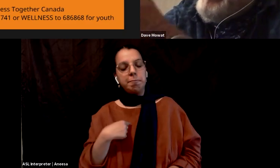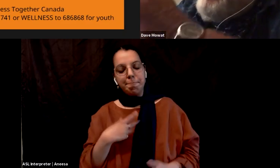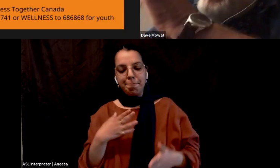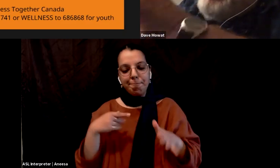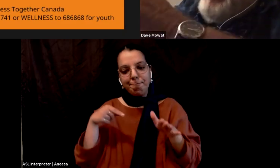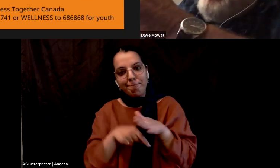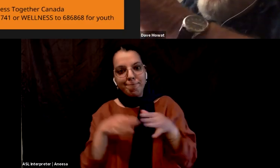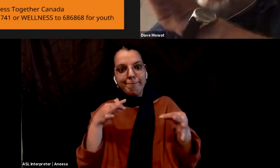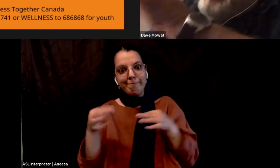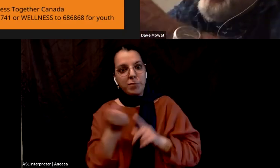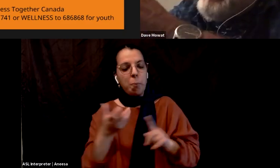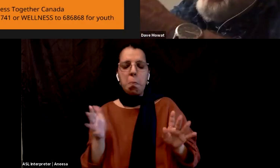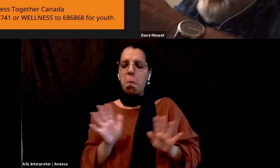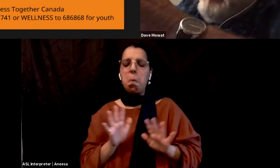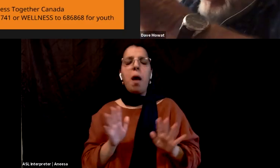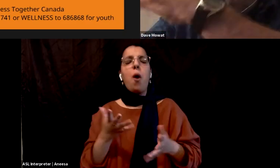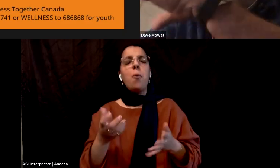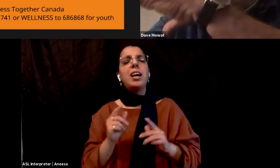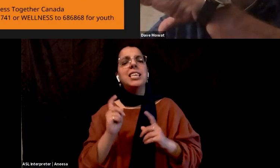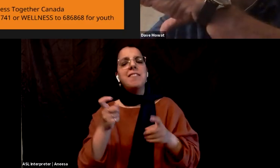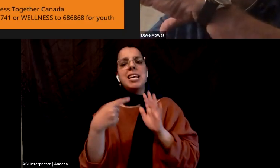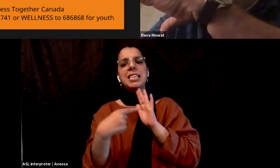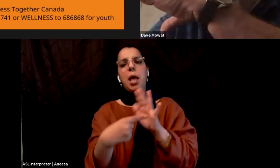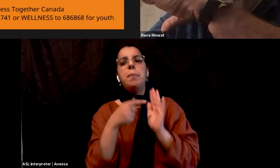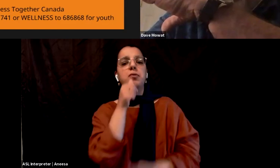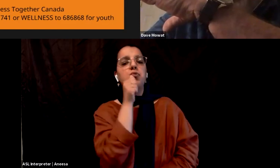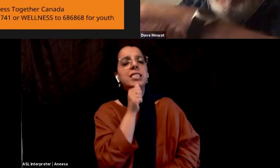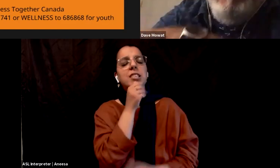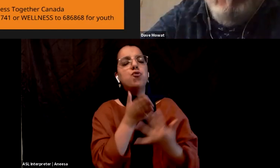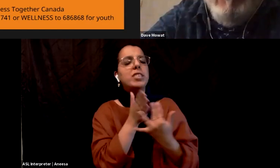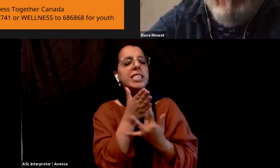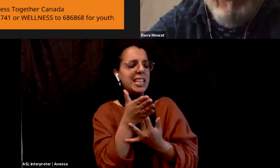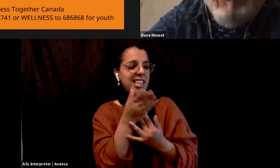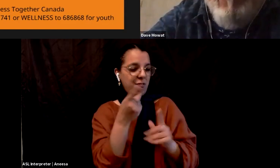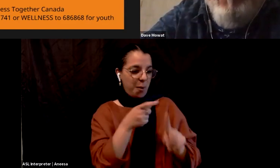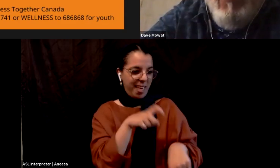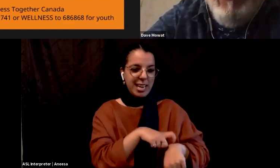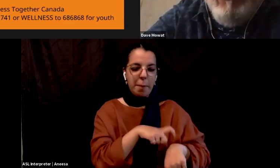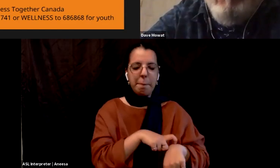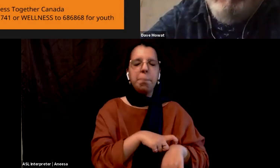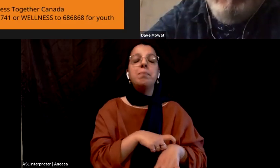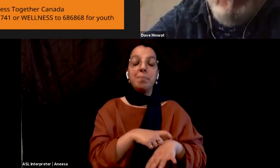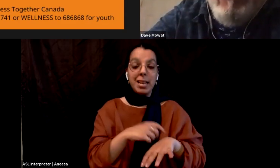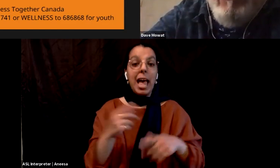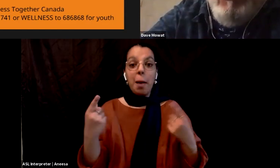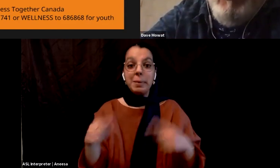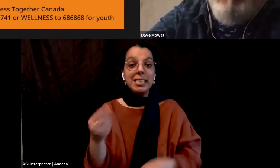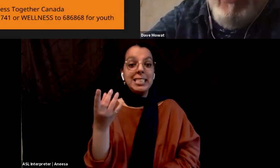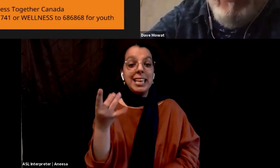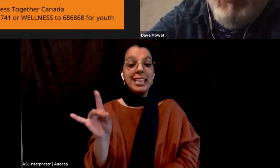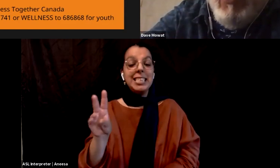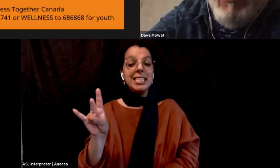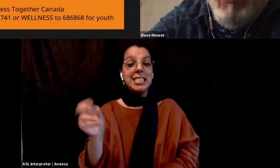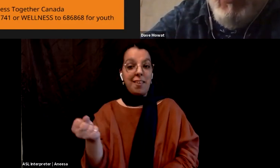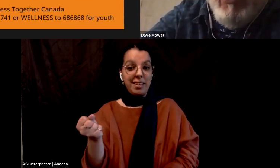want to give you an example of resilience that comes out of this period. In the 1870s, we started to see